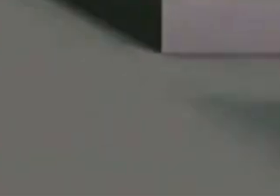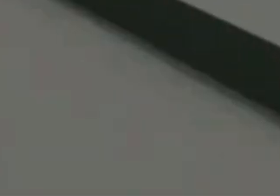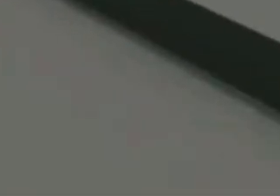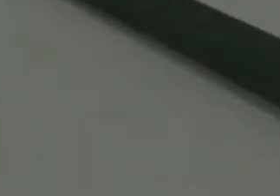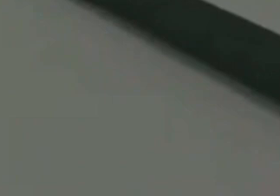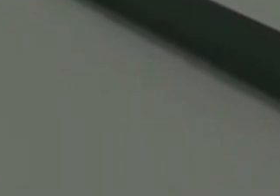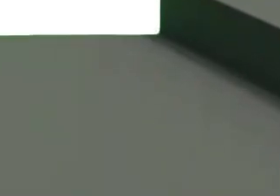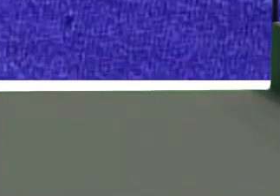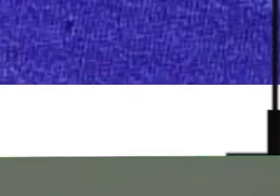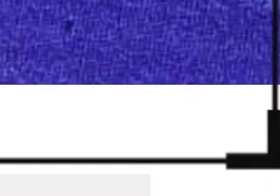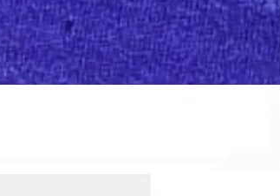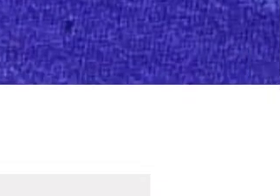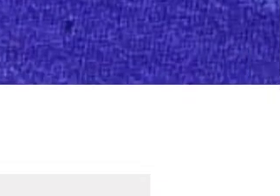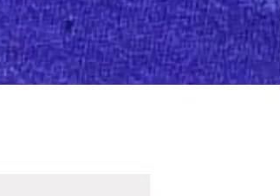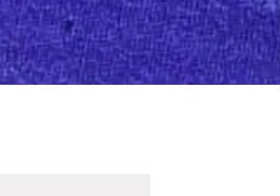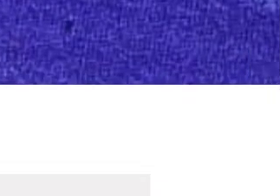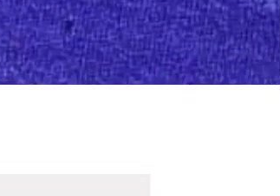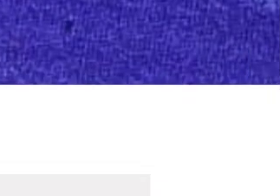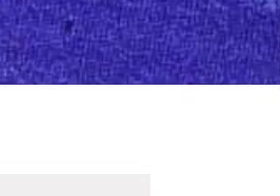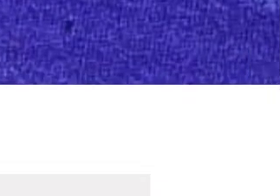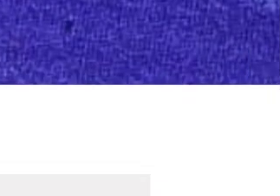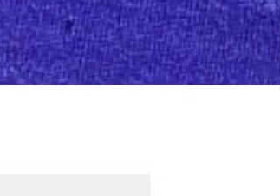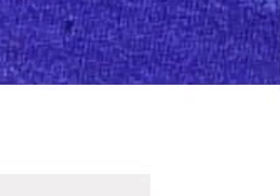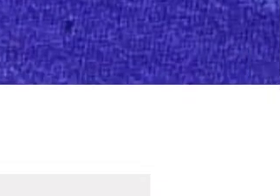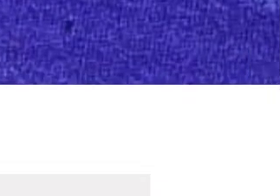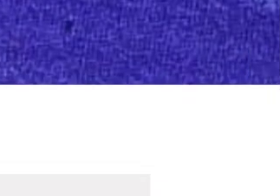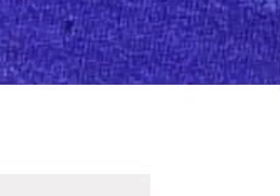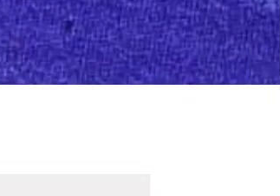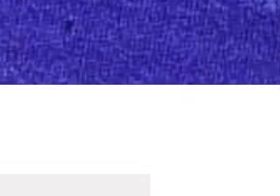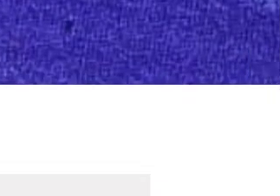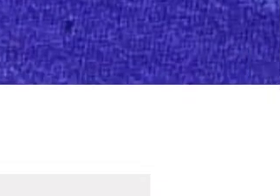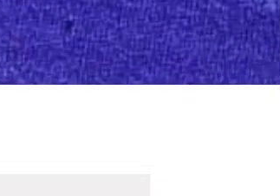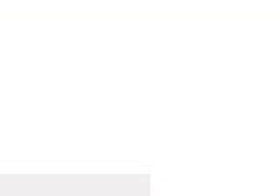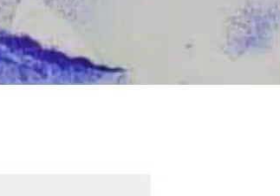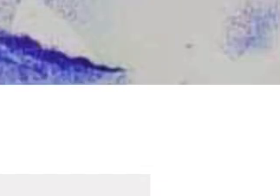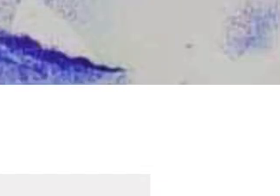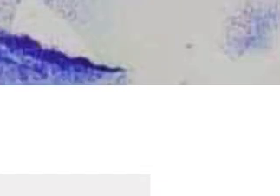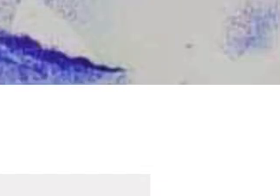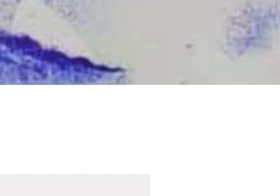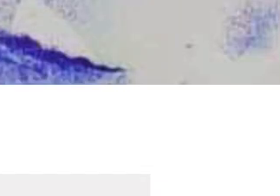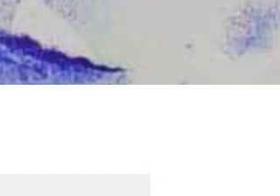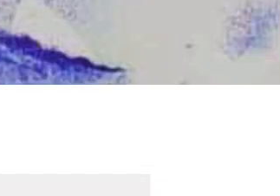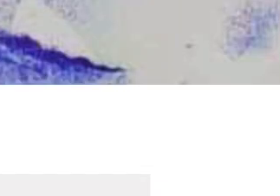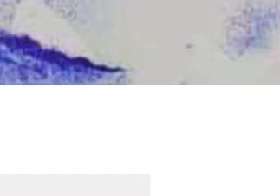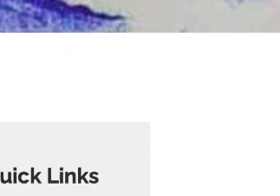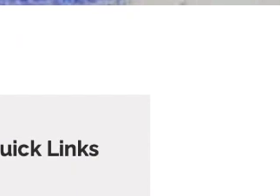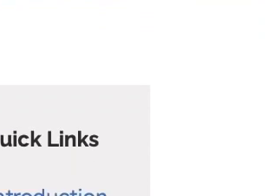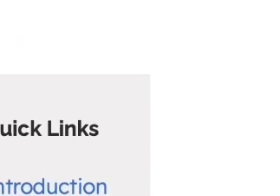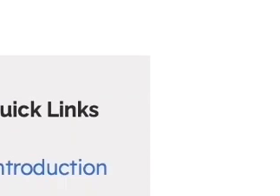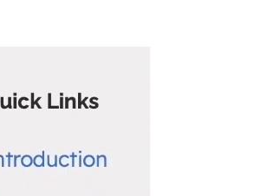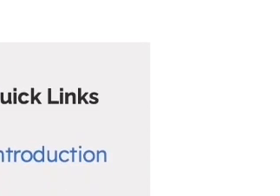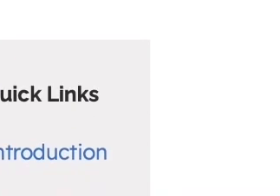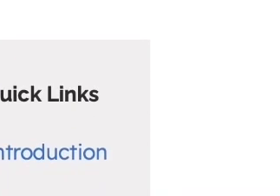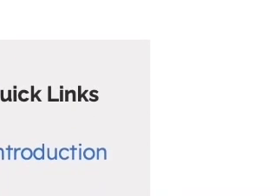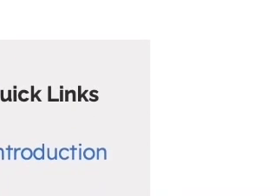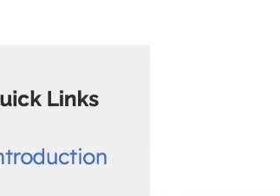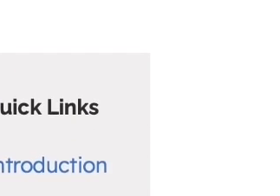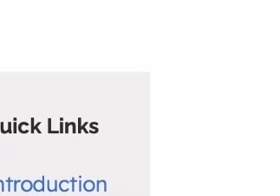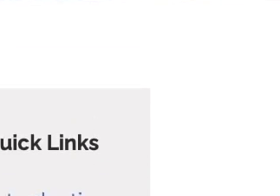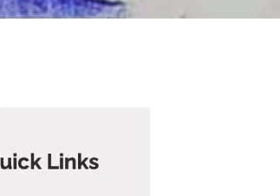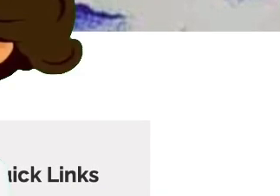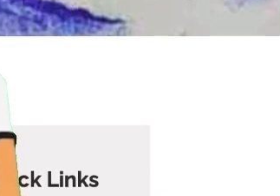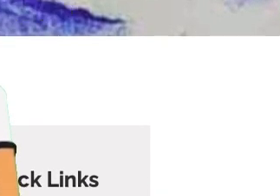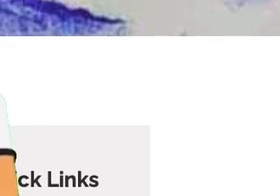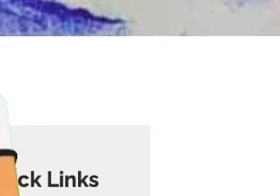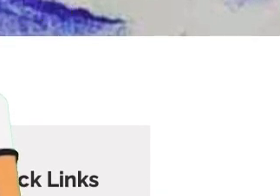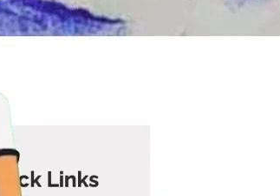You may want to use the Finding a Research Topic page on the toolkit to generate new research ideas. You can continue